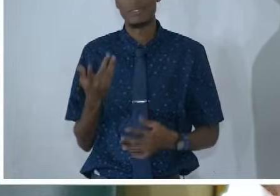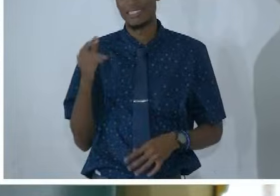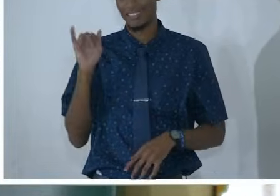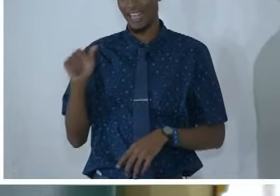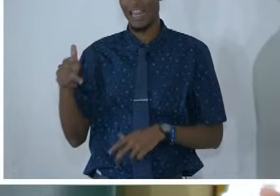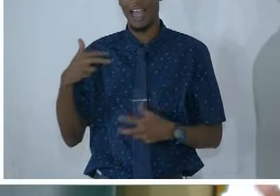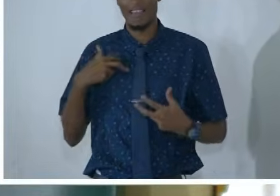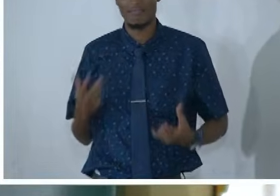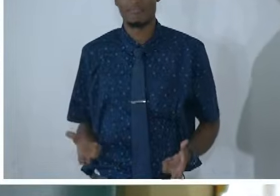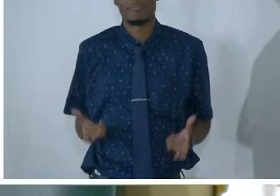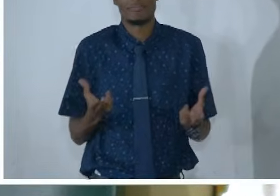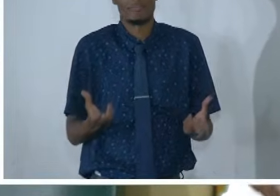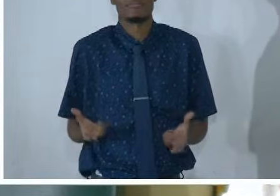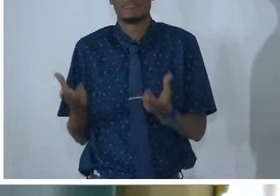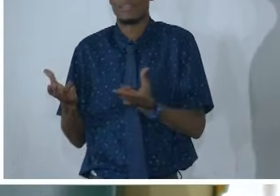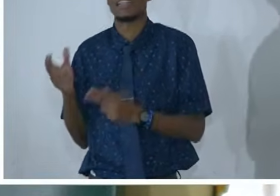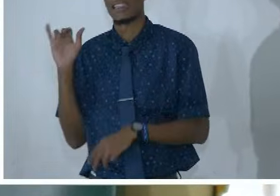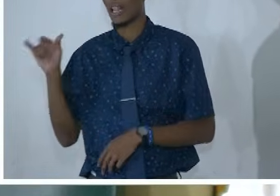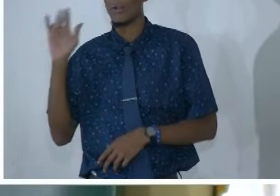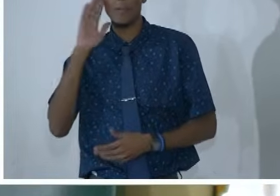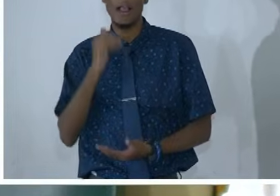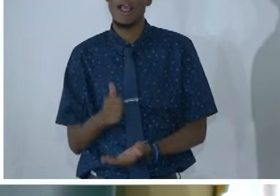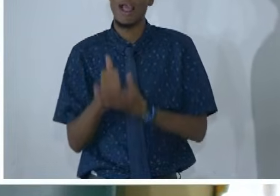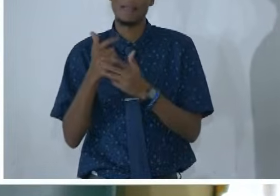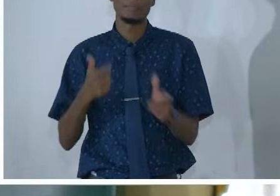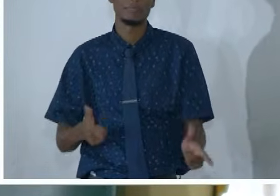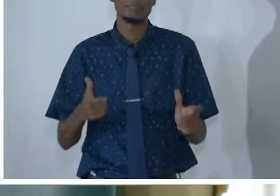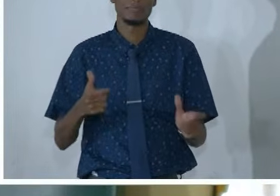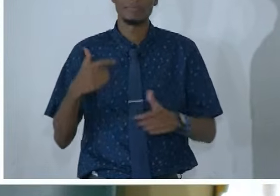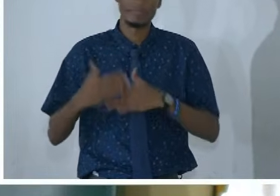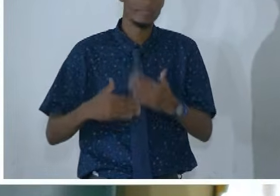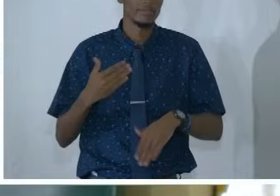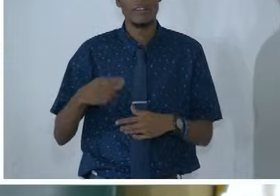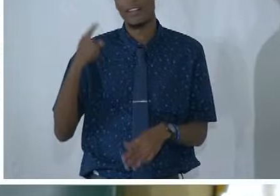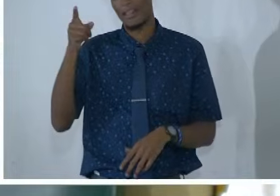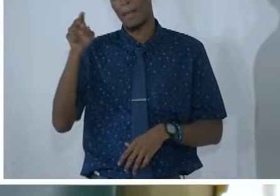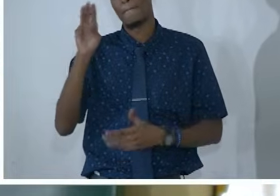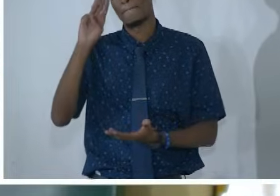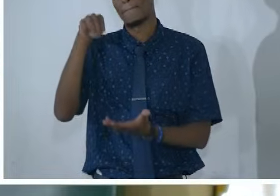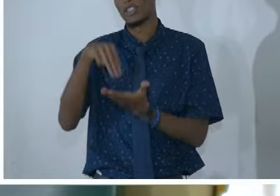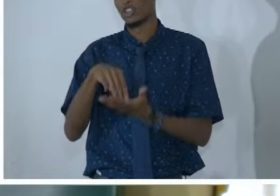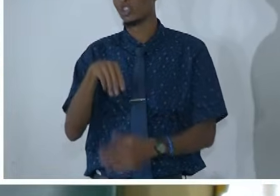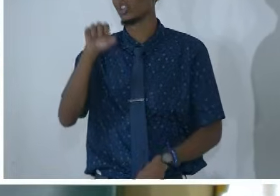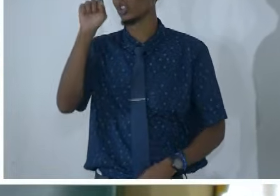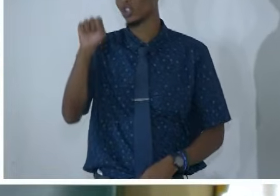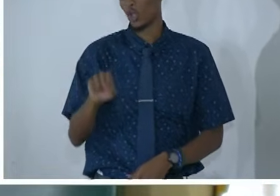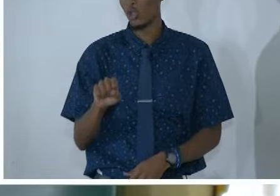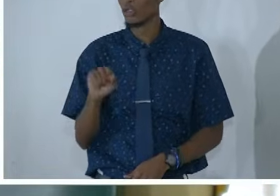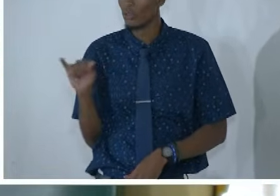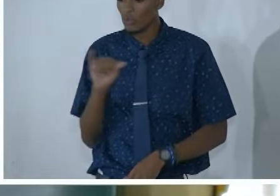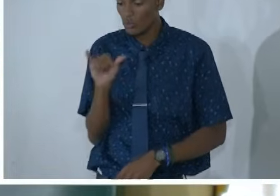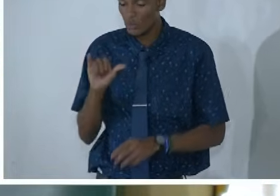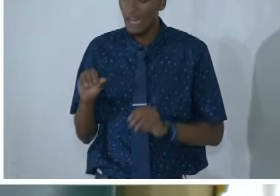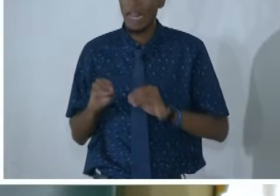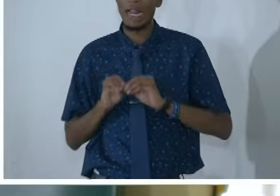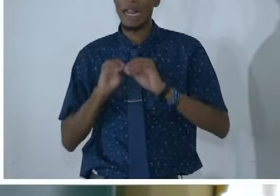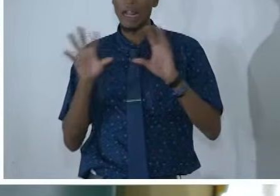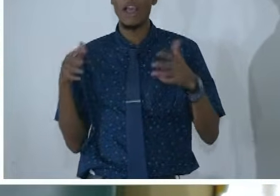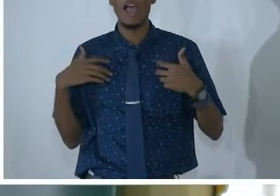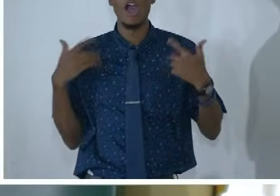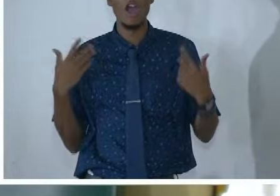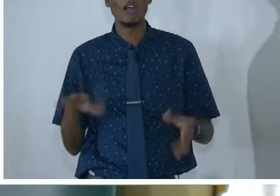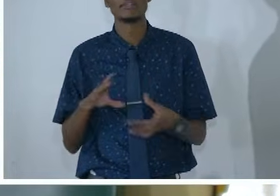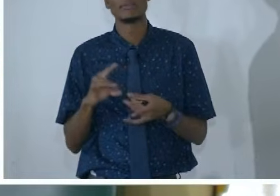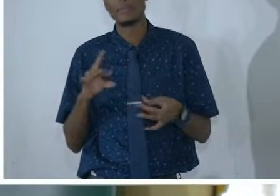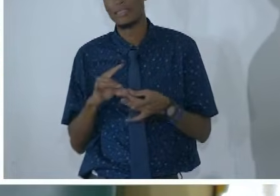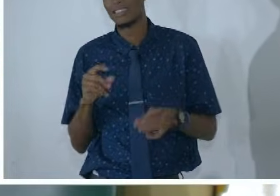going to speed up the pace in Manchester Southern. And clearly, as I mentioned, not only